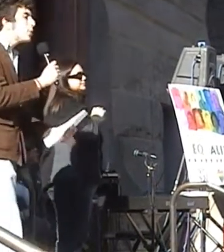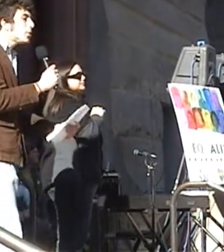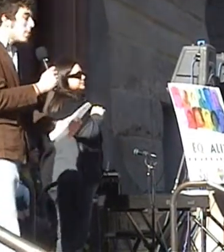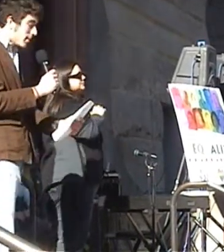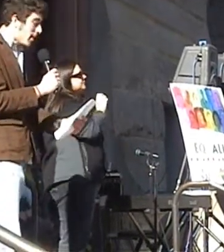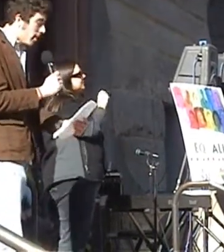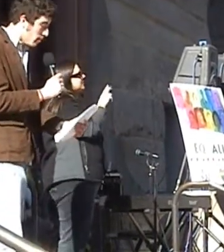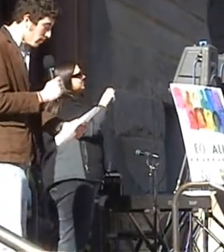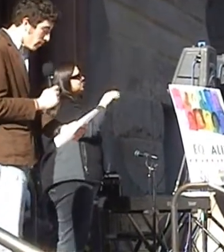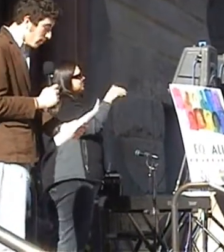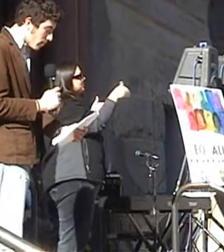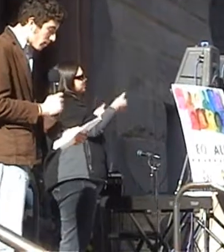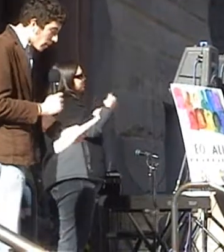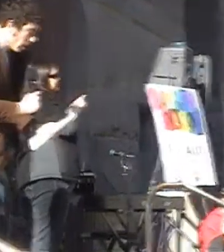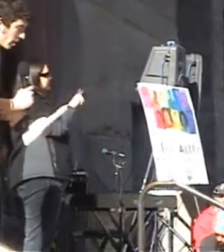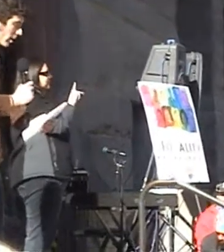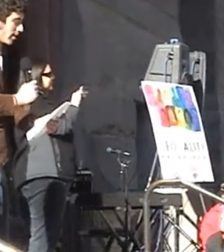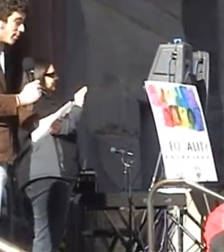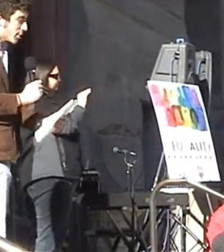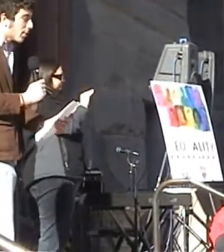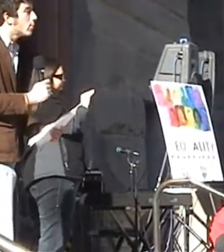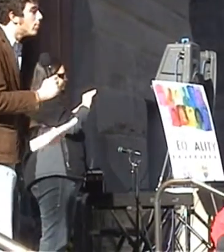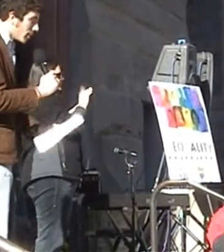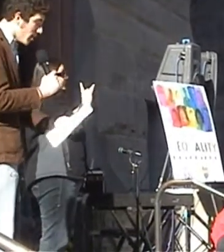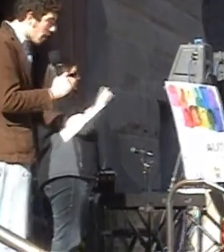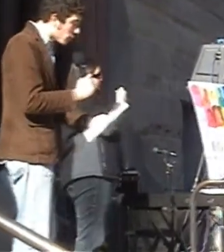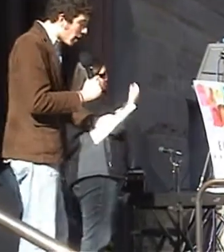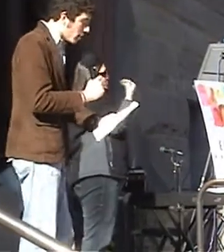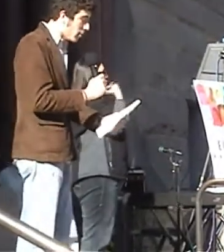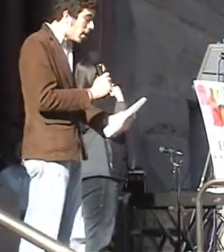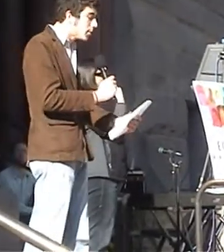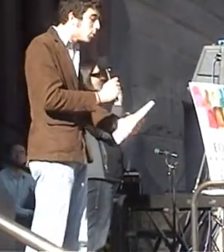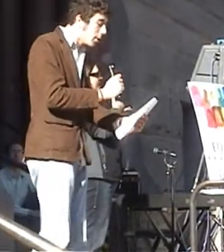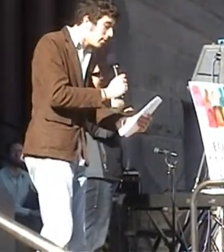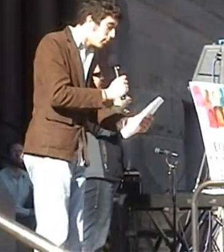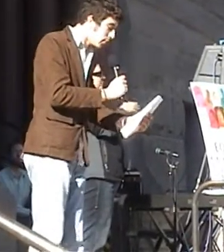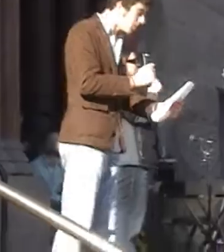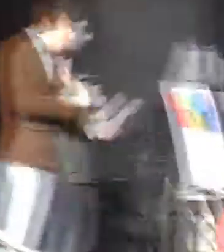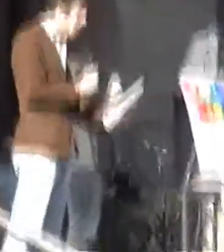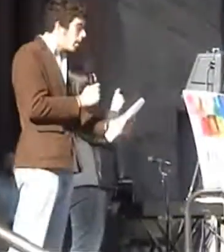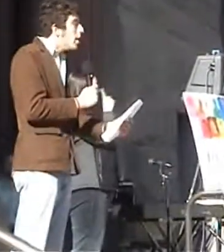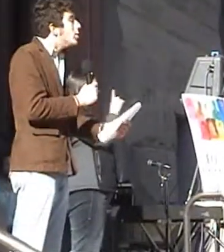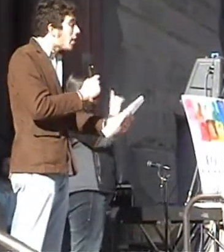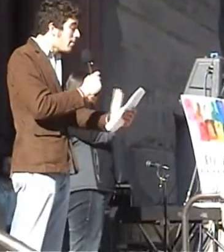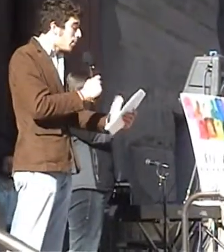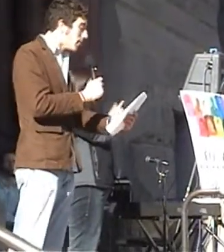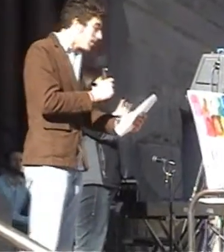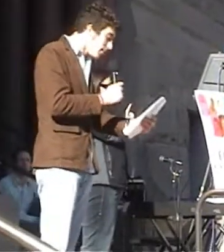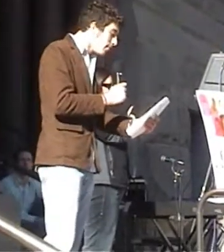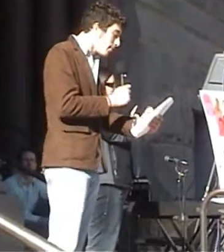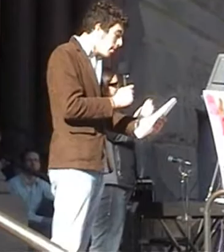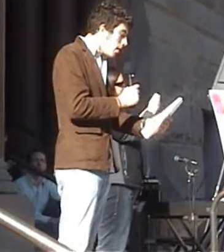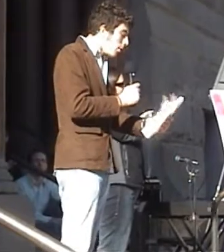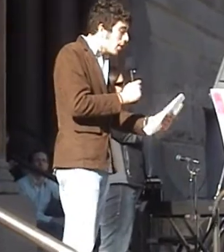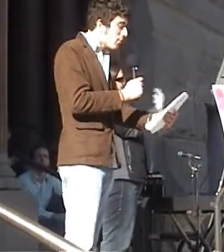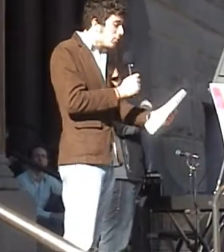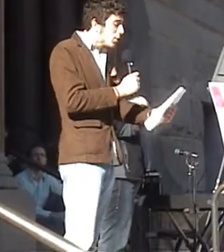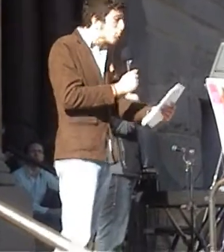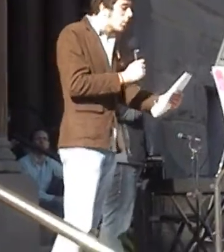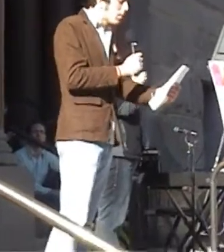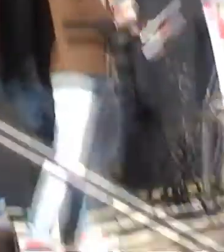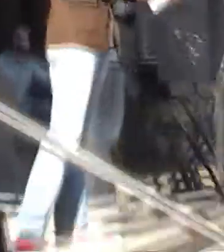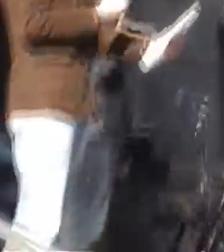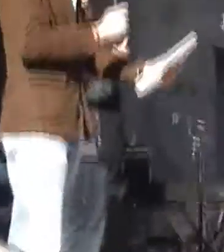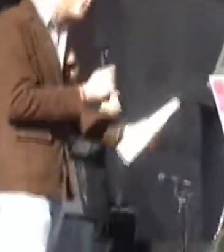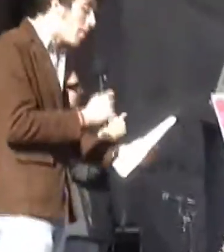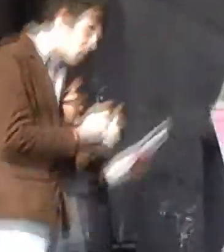She was introduced to me as Kim. 8 years ago, in the aftermath of a not-so-clean divorce, she came to us, our neighbor from